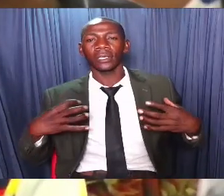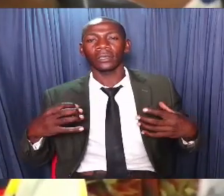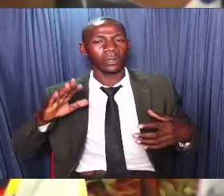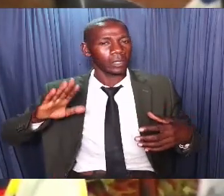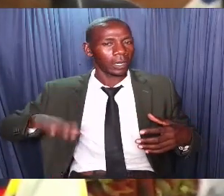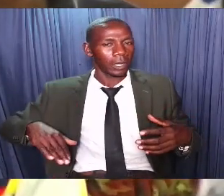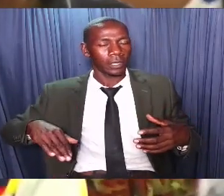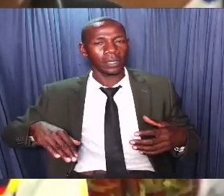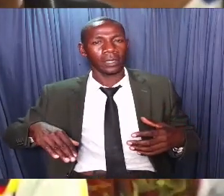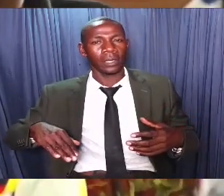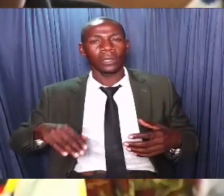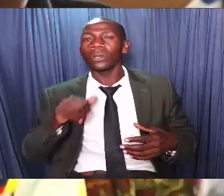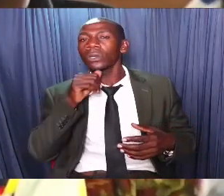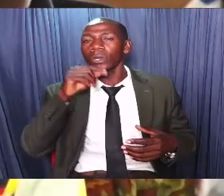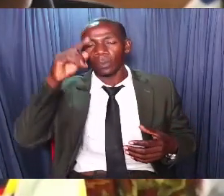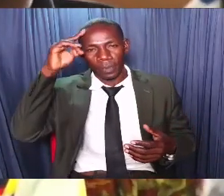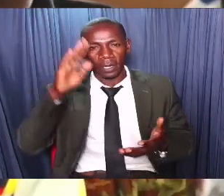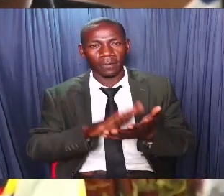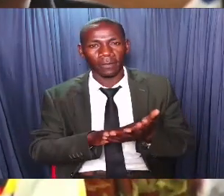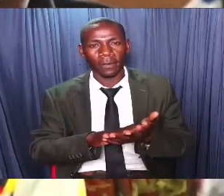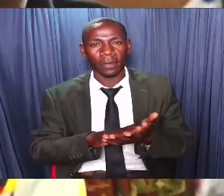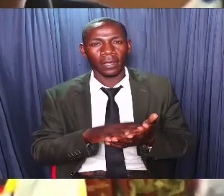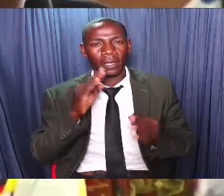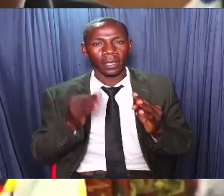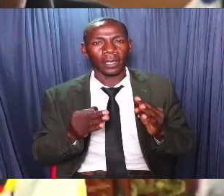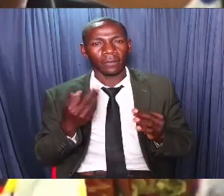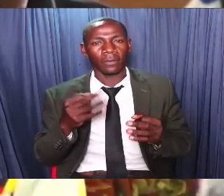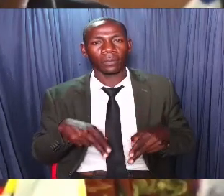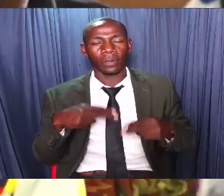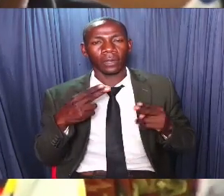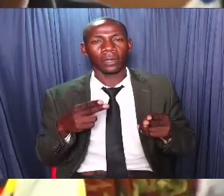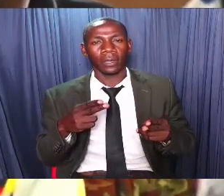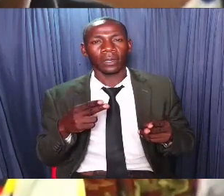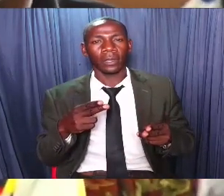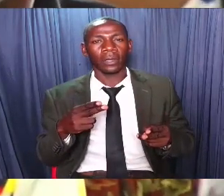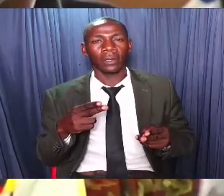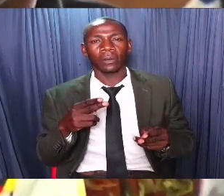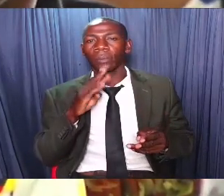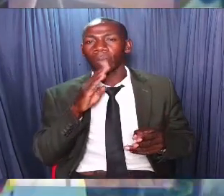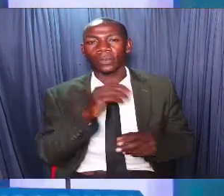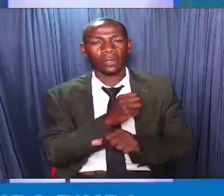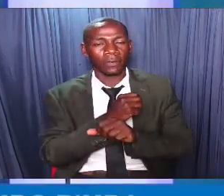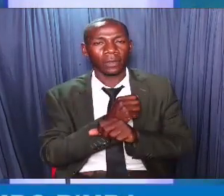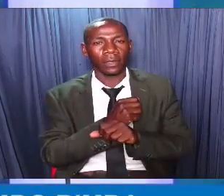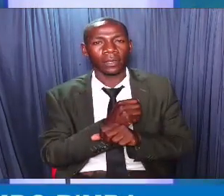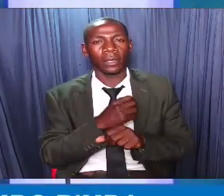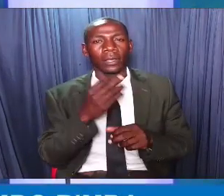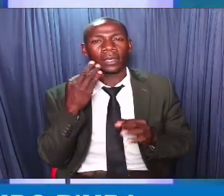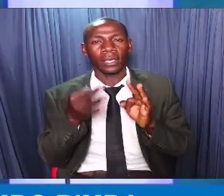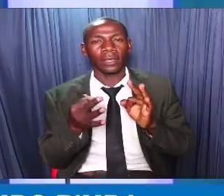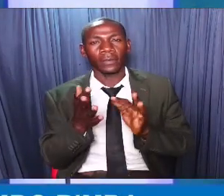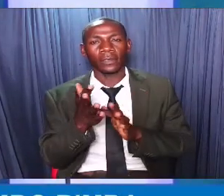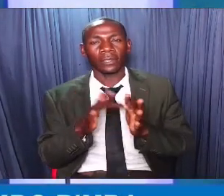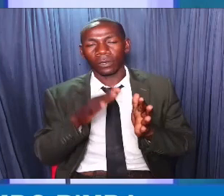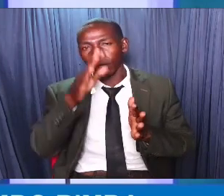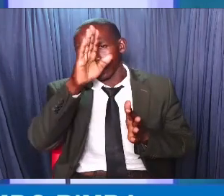late because what you are told of Jesus. Sadiki. You don't trust in them. Kama ni ya mwanadamu. If it's of a man. Ukiyapinga utakuwa salama. When you oppose it be safe. Lakini kama ni ya Mungu. But if